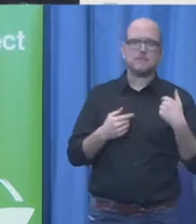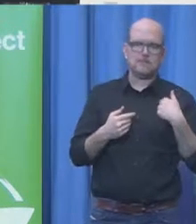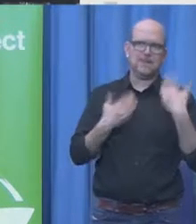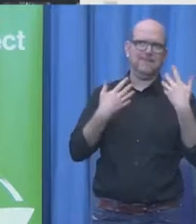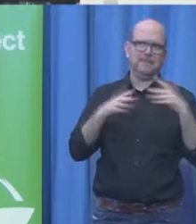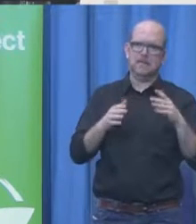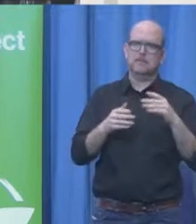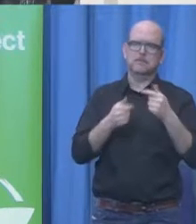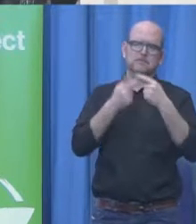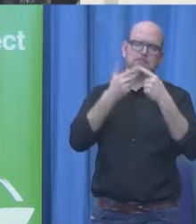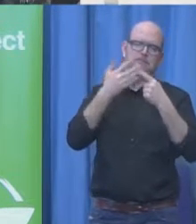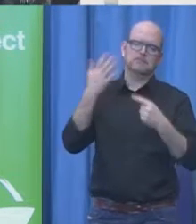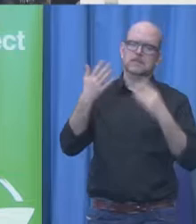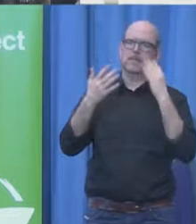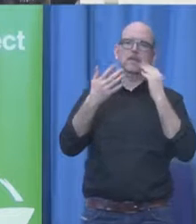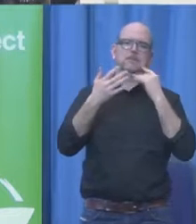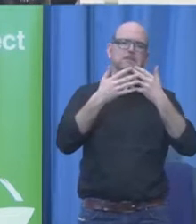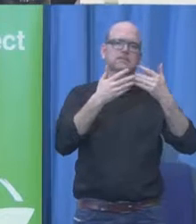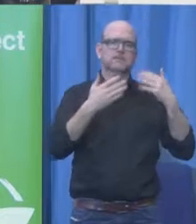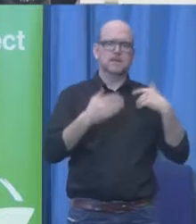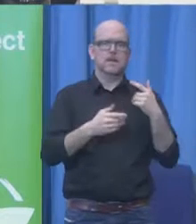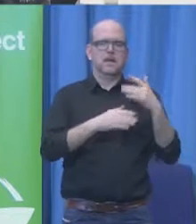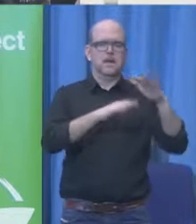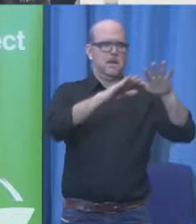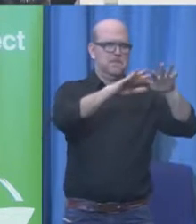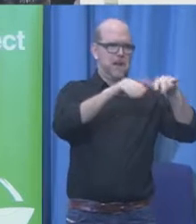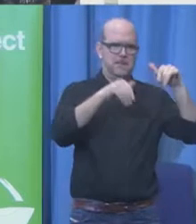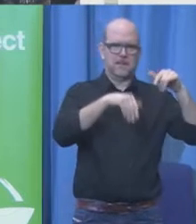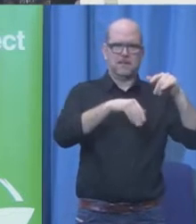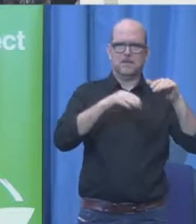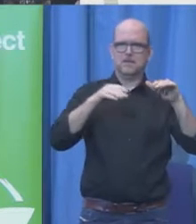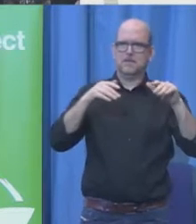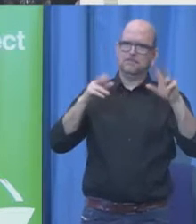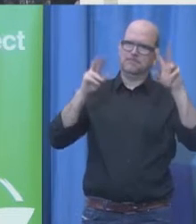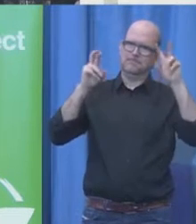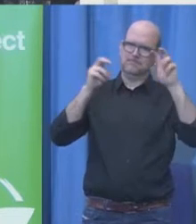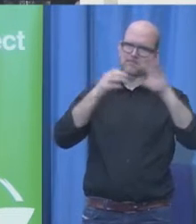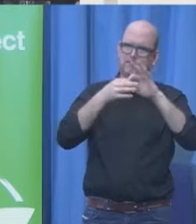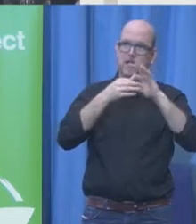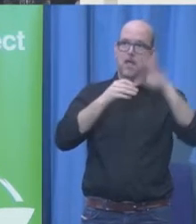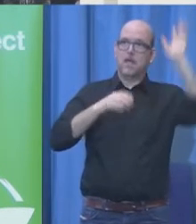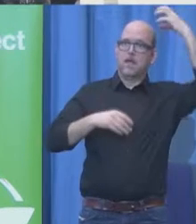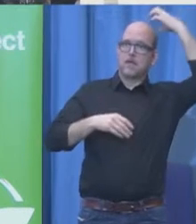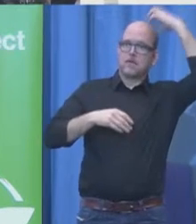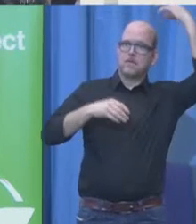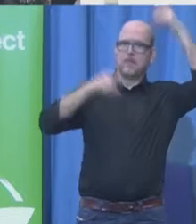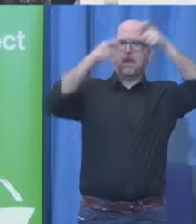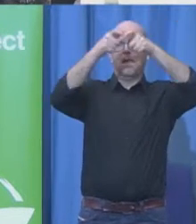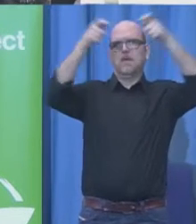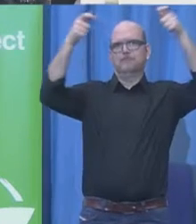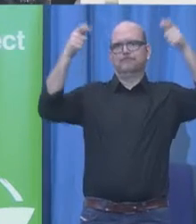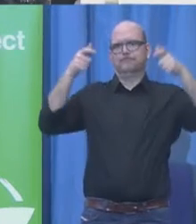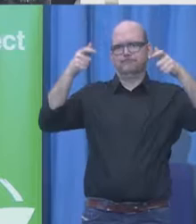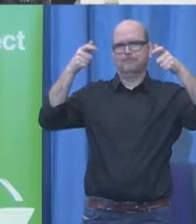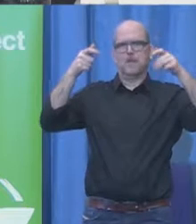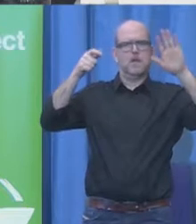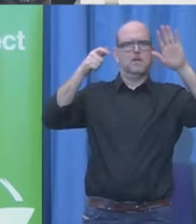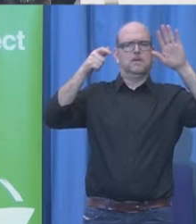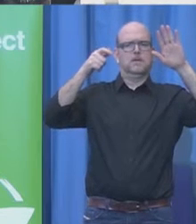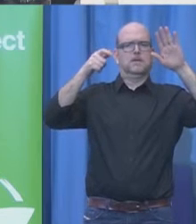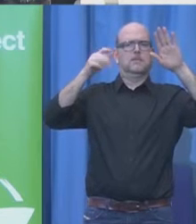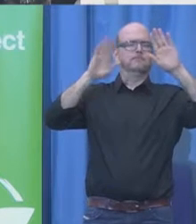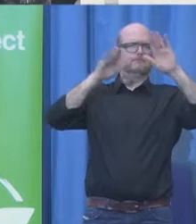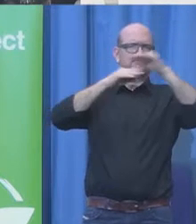have the lower house, which is known as Dáil Éireann, and we have the upper house, which is known as Seanad Éireann. Dáil Éireann